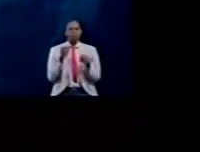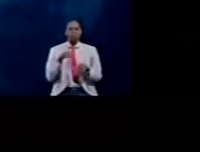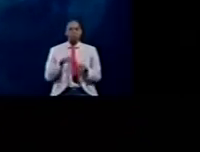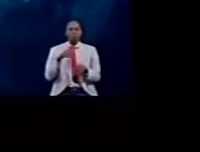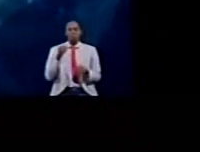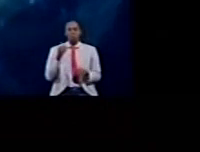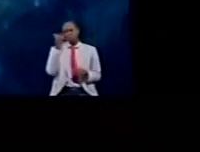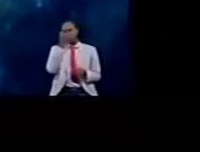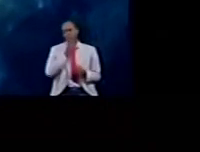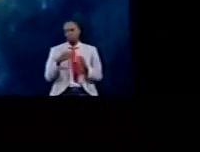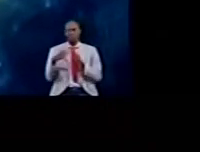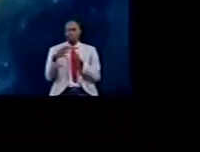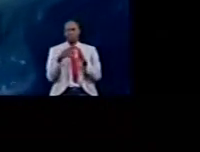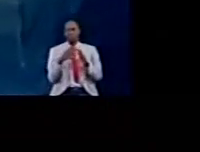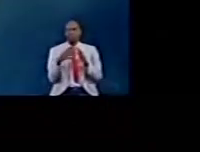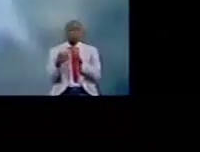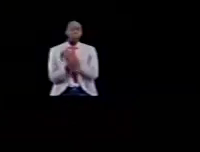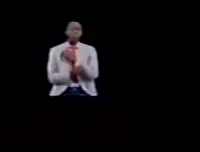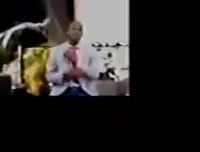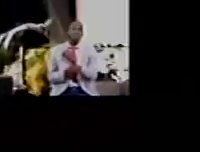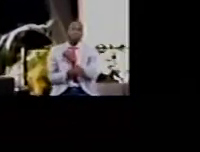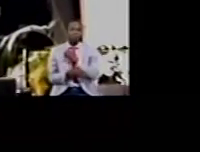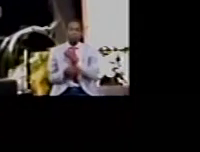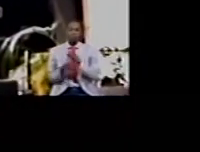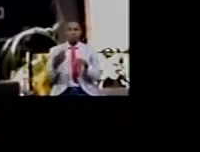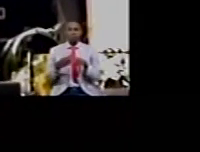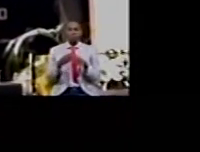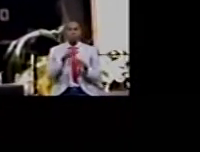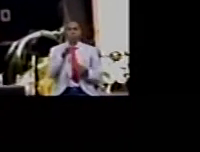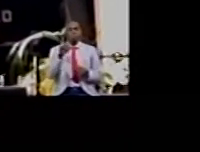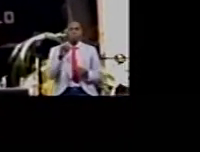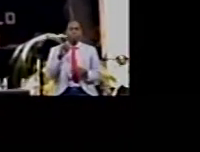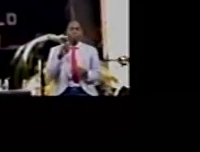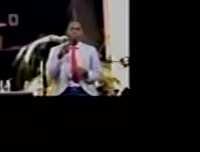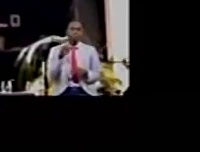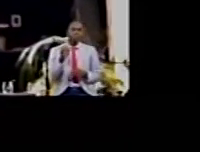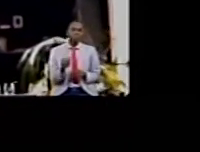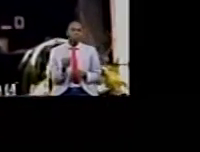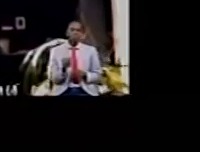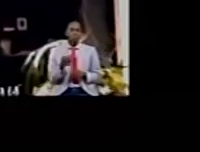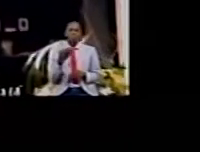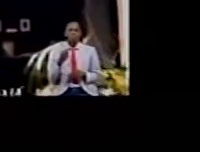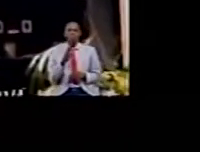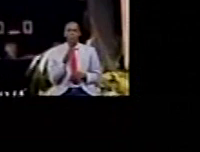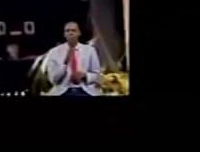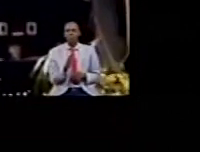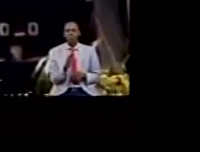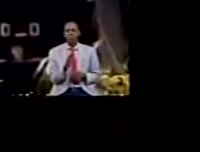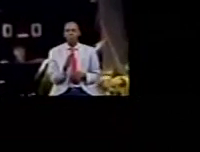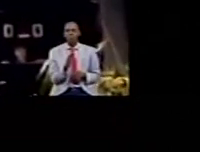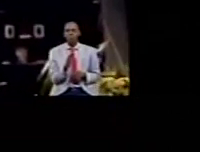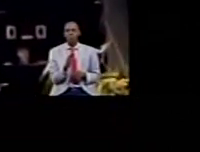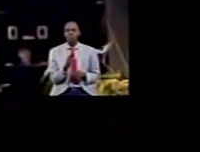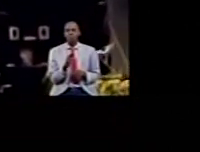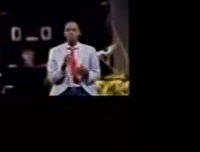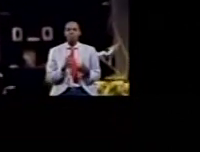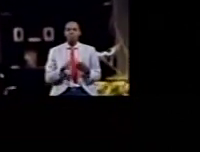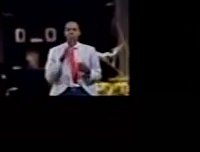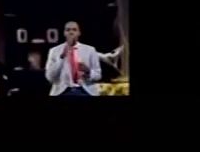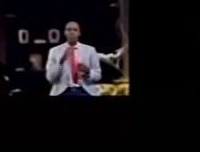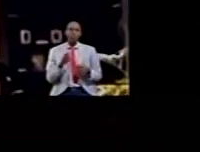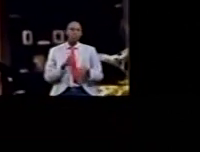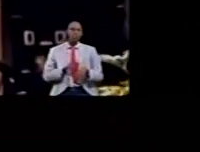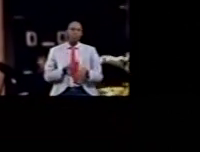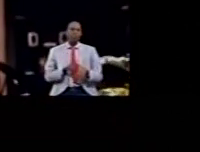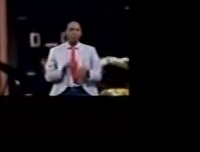known for scenic sight, Zambia. There are certain rooms you need to be in at certain times to